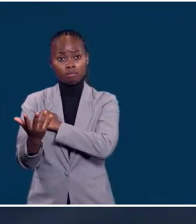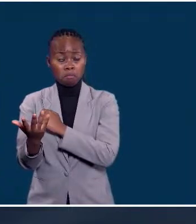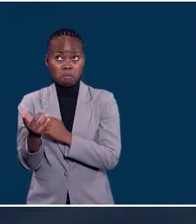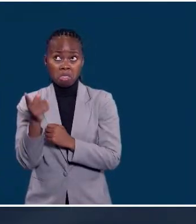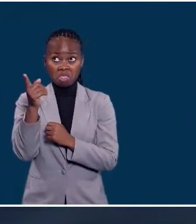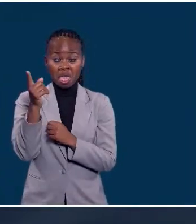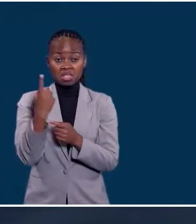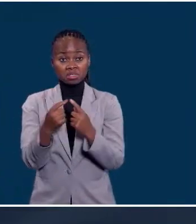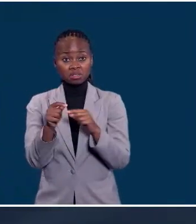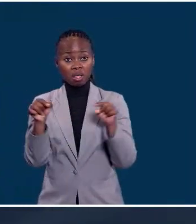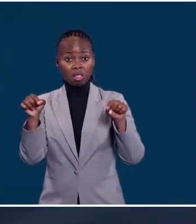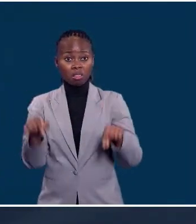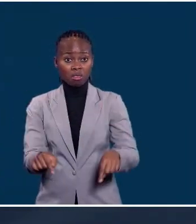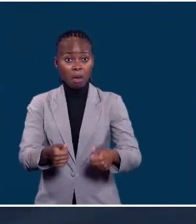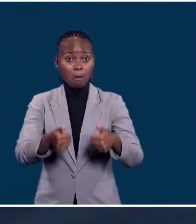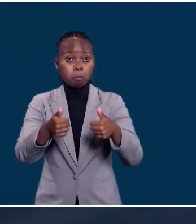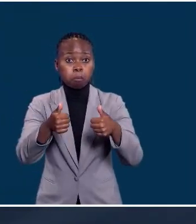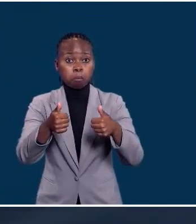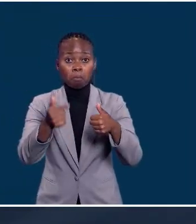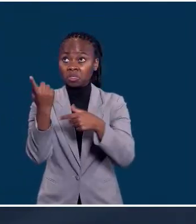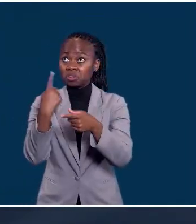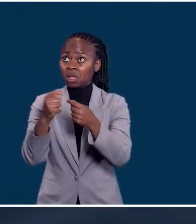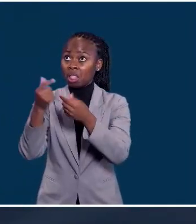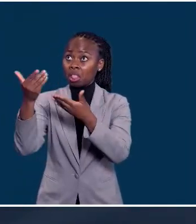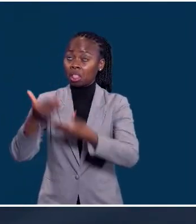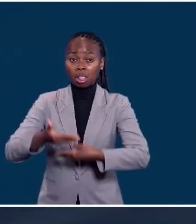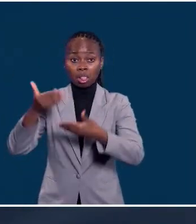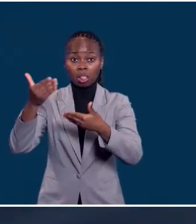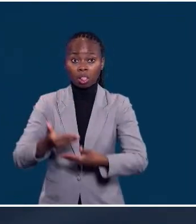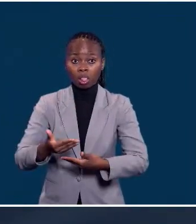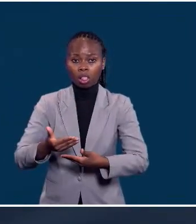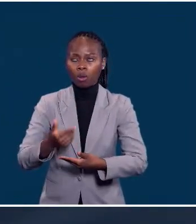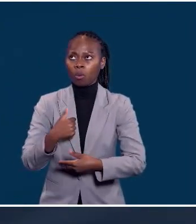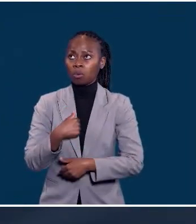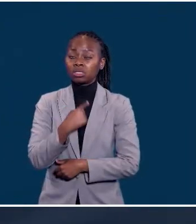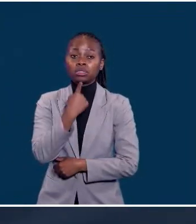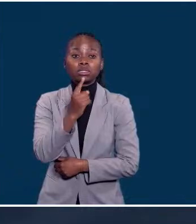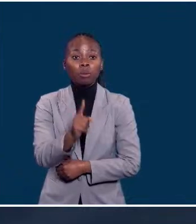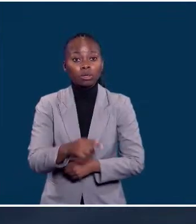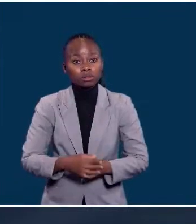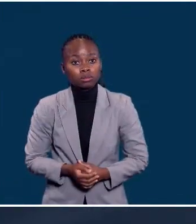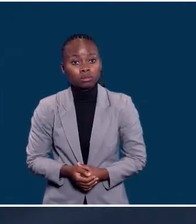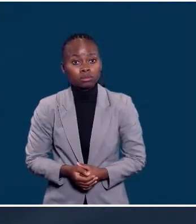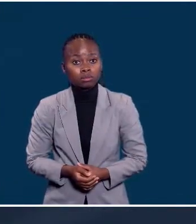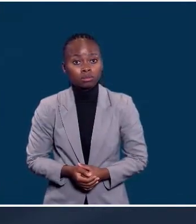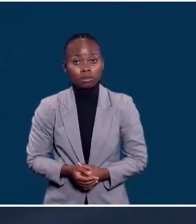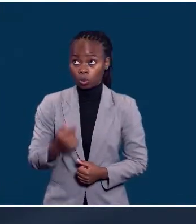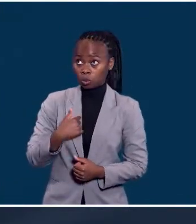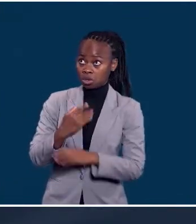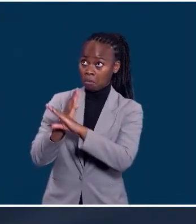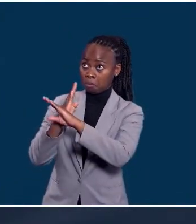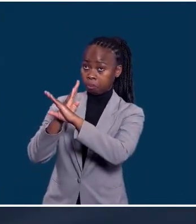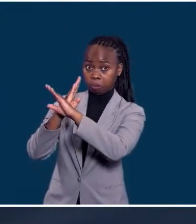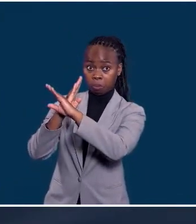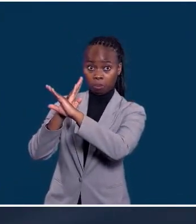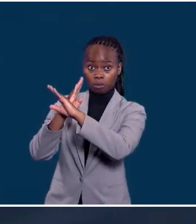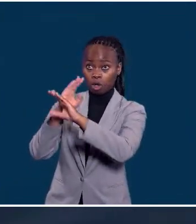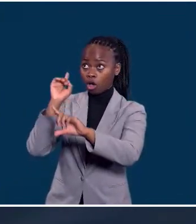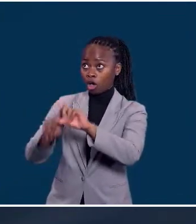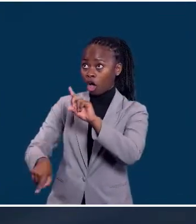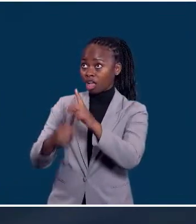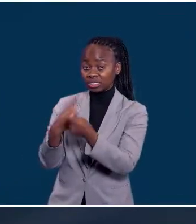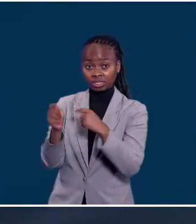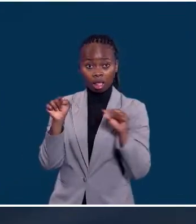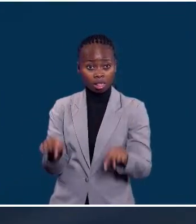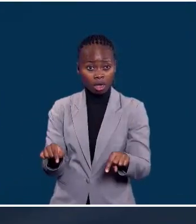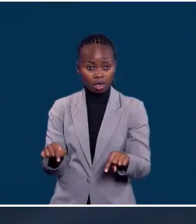here. And when they sell here, we're going to say, what? You can't sell here? What are we going to do?